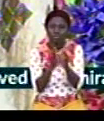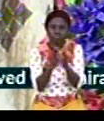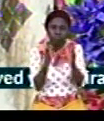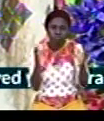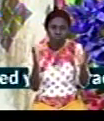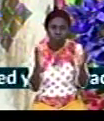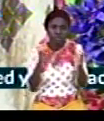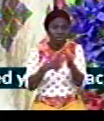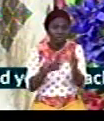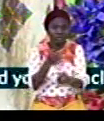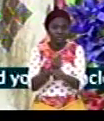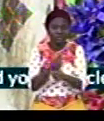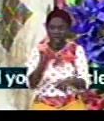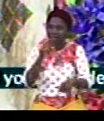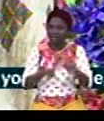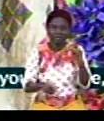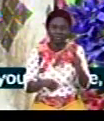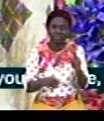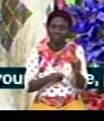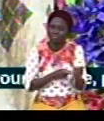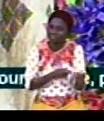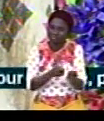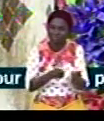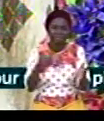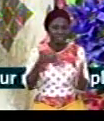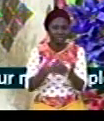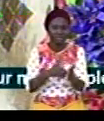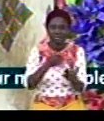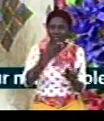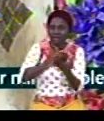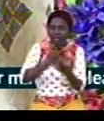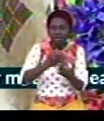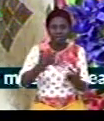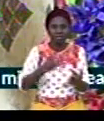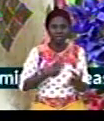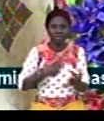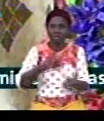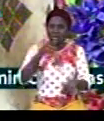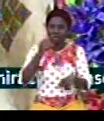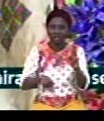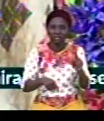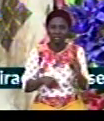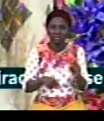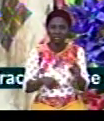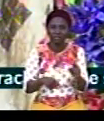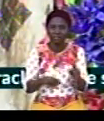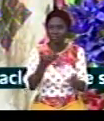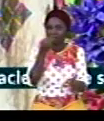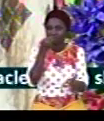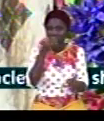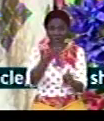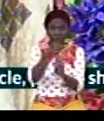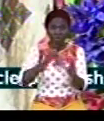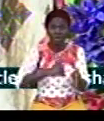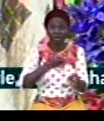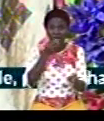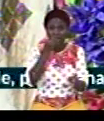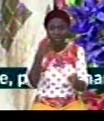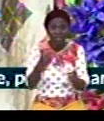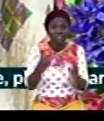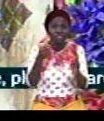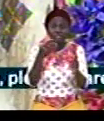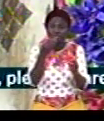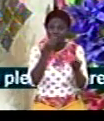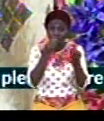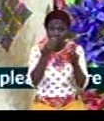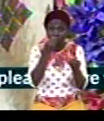I know if you will stand them again. If they disturb me, I know if you eat, when I eat, the food no go digest. I will